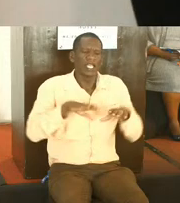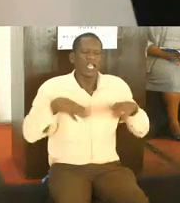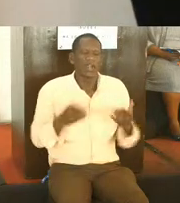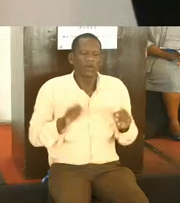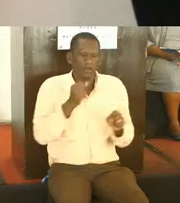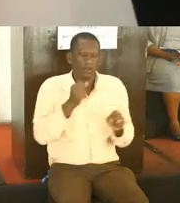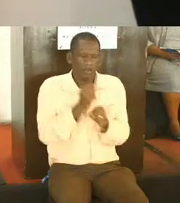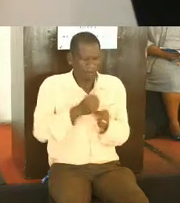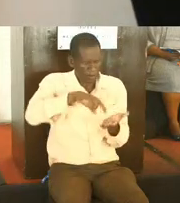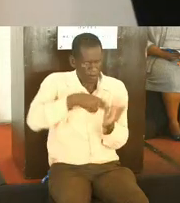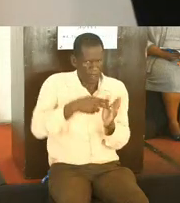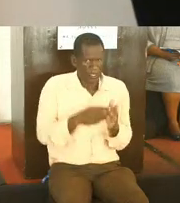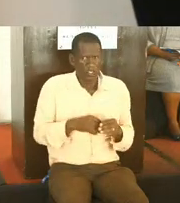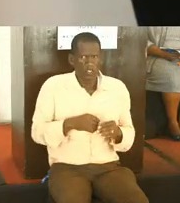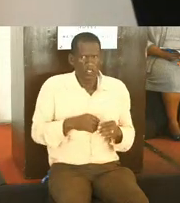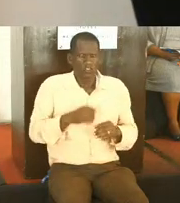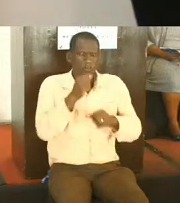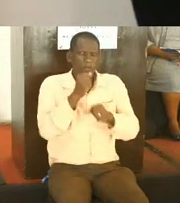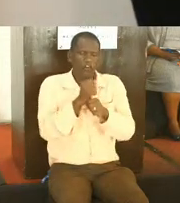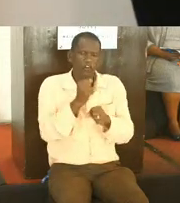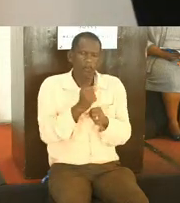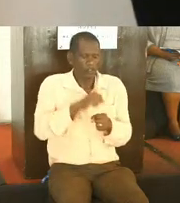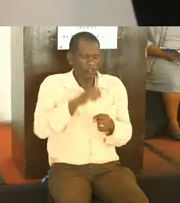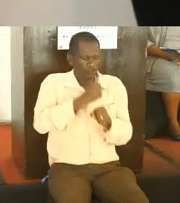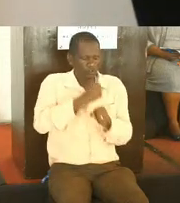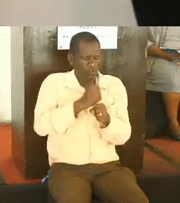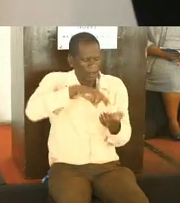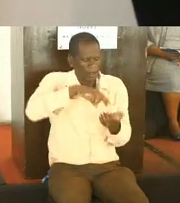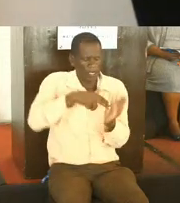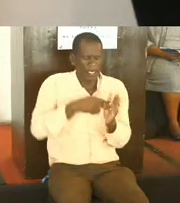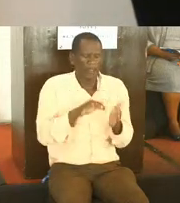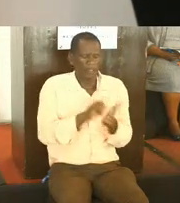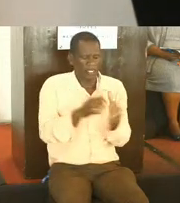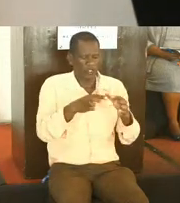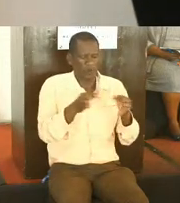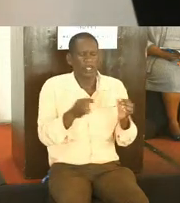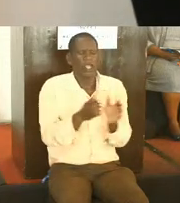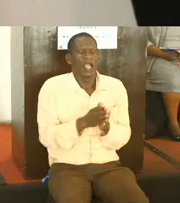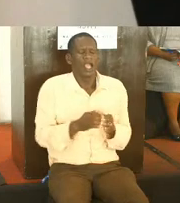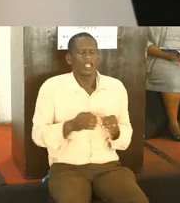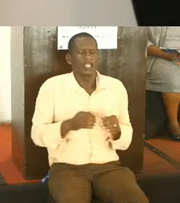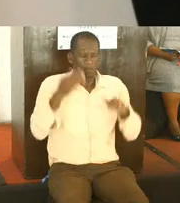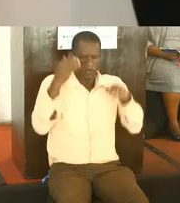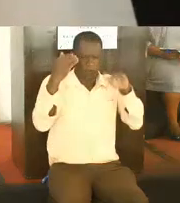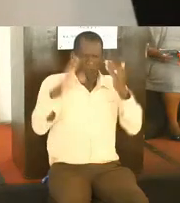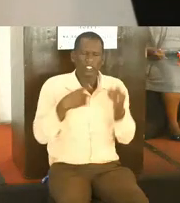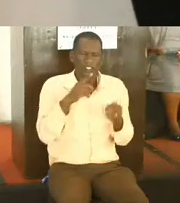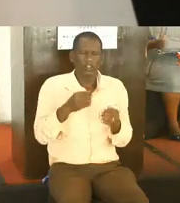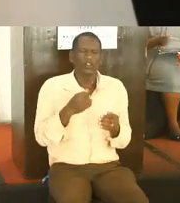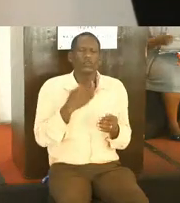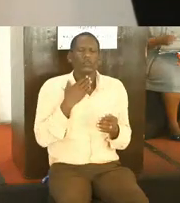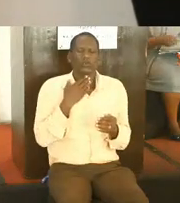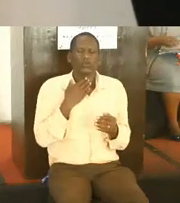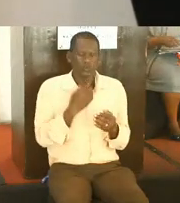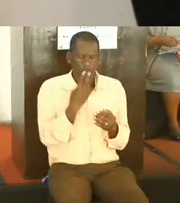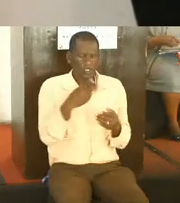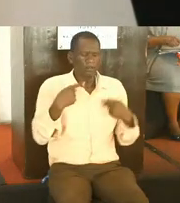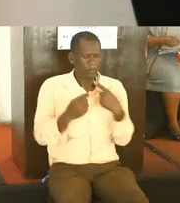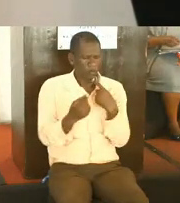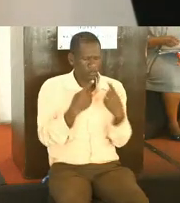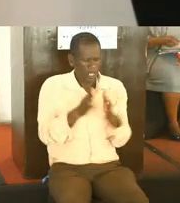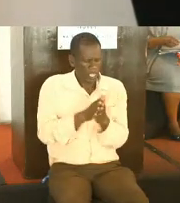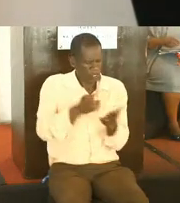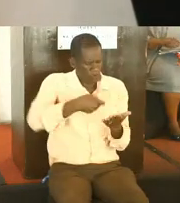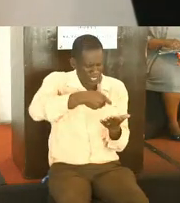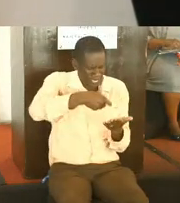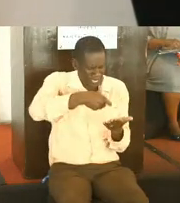do we make meaning to perform is to make meaning that's the term and the scholar simply means that we like listening to people talking and then we write